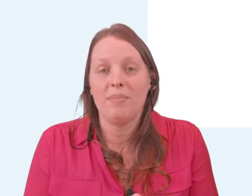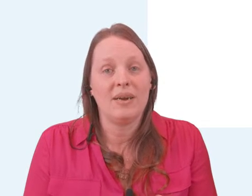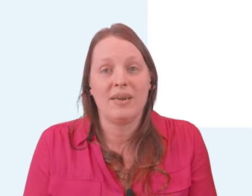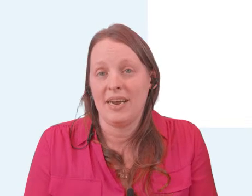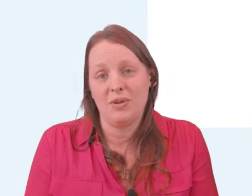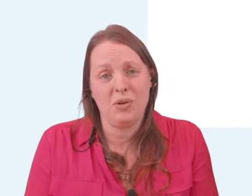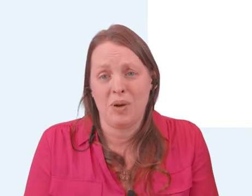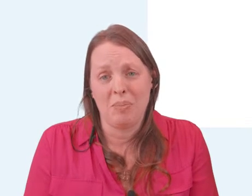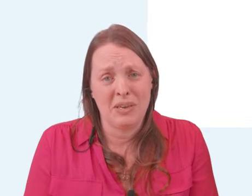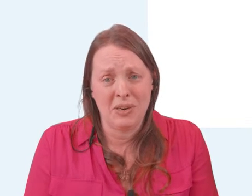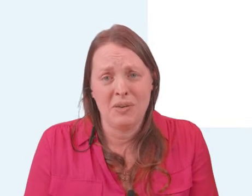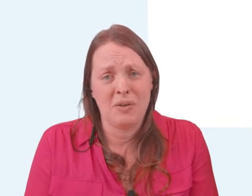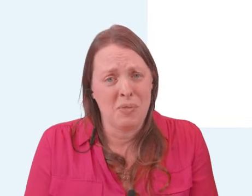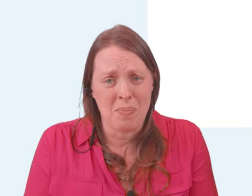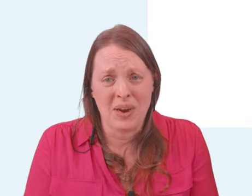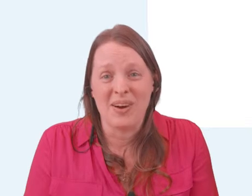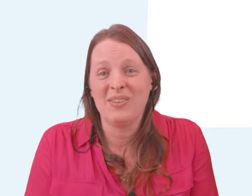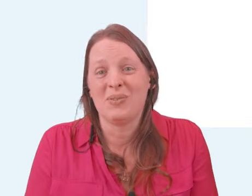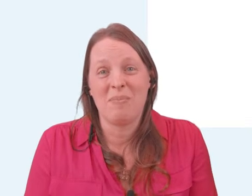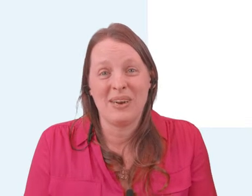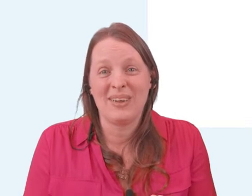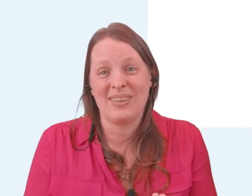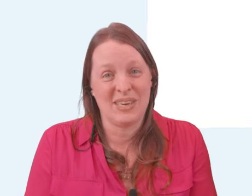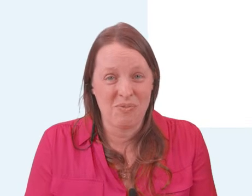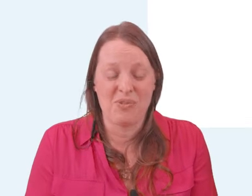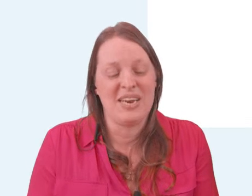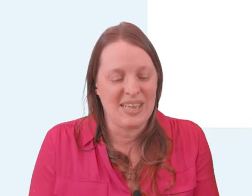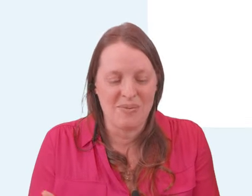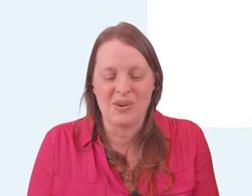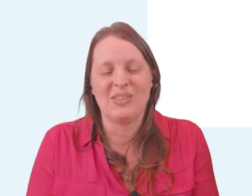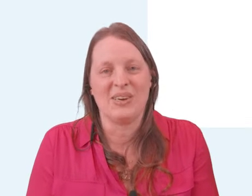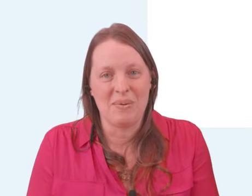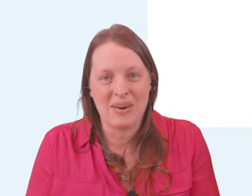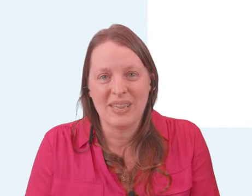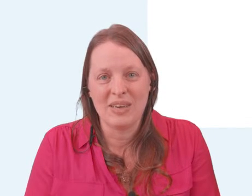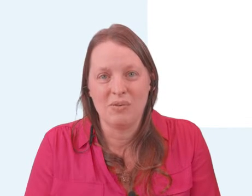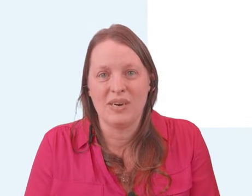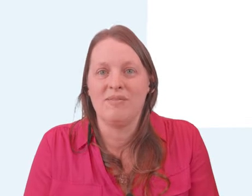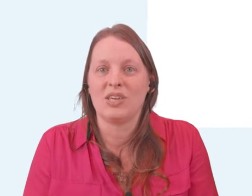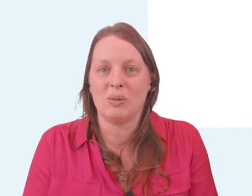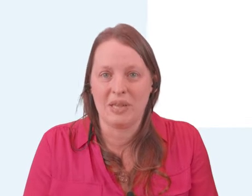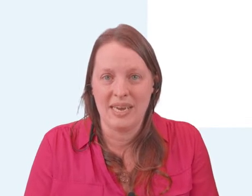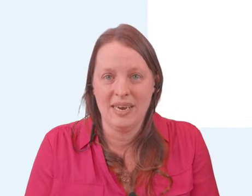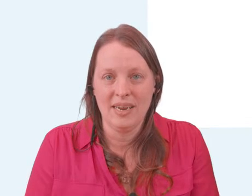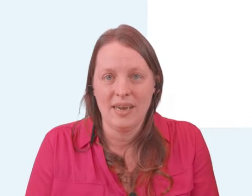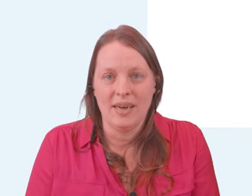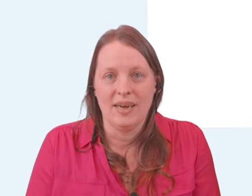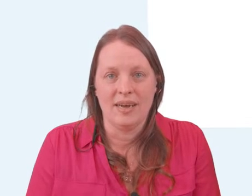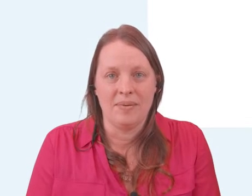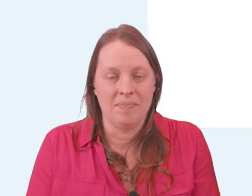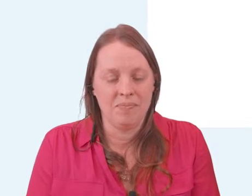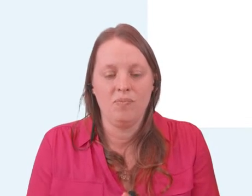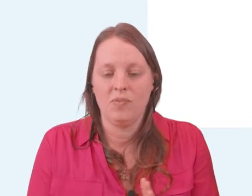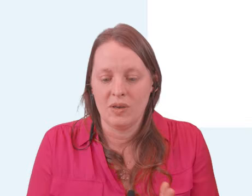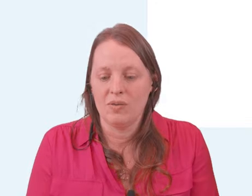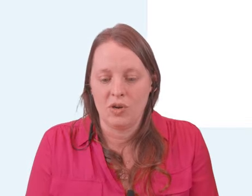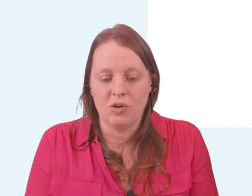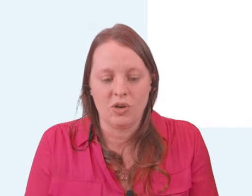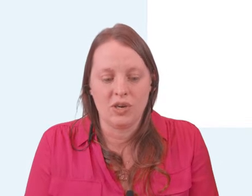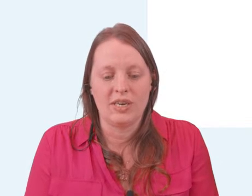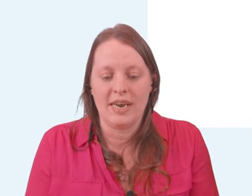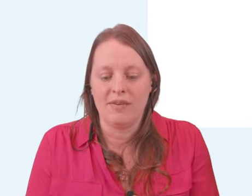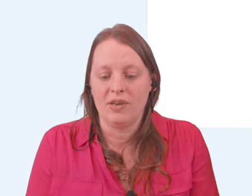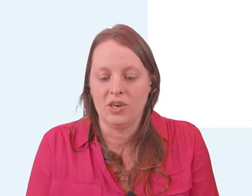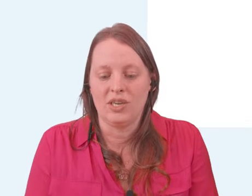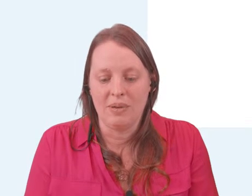So I know you probably know them by heart, so I'm going to, instead of reading the words here, I'm going to let you kind of explain,